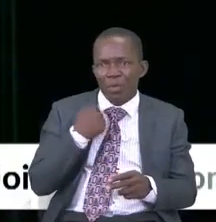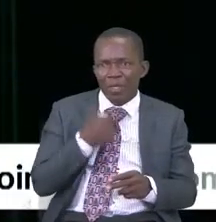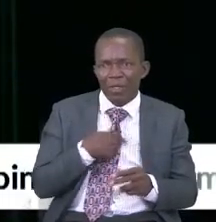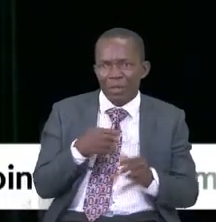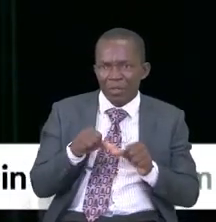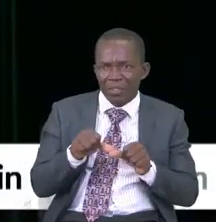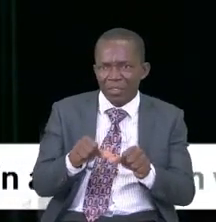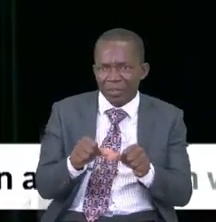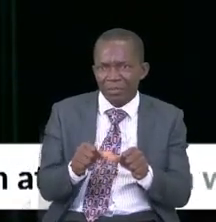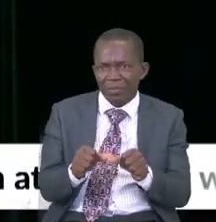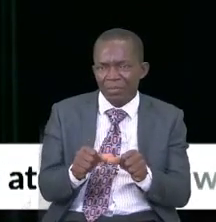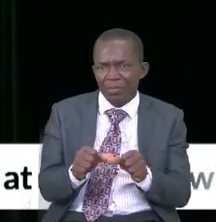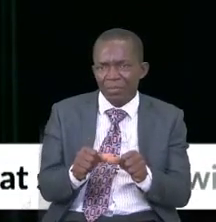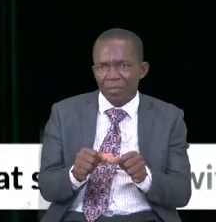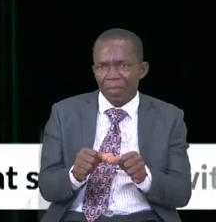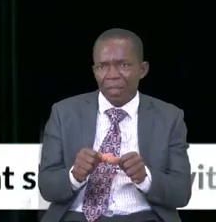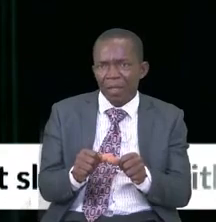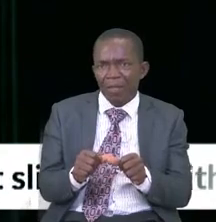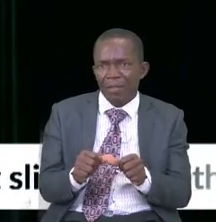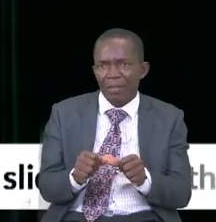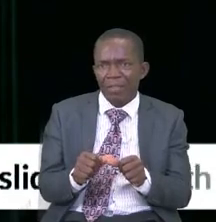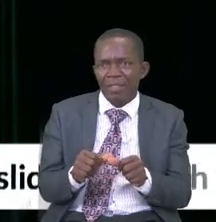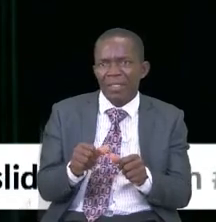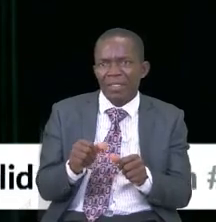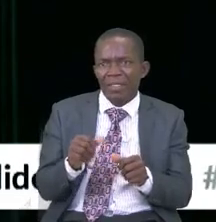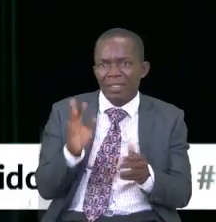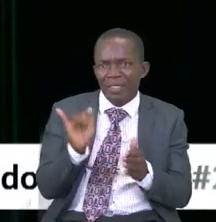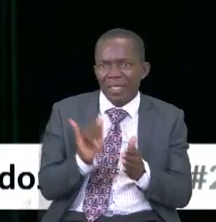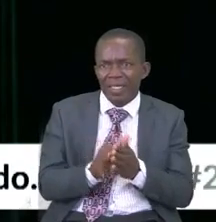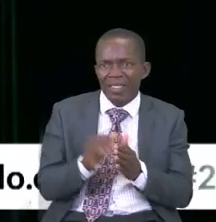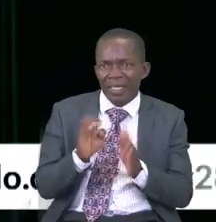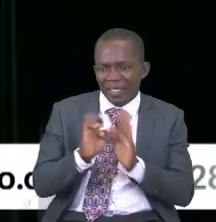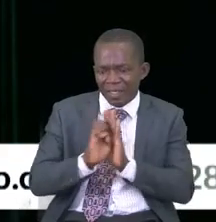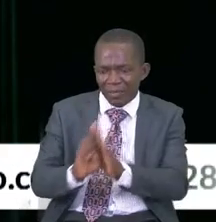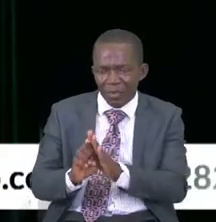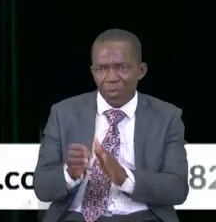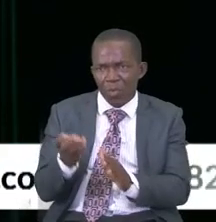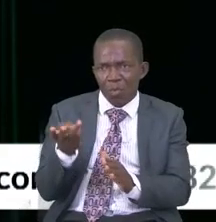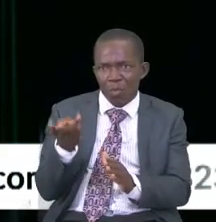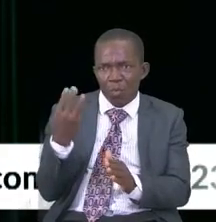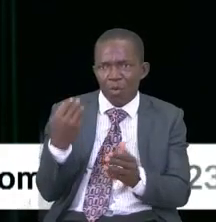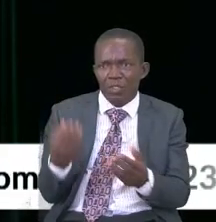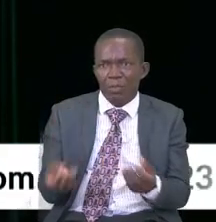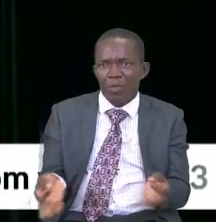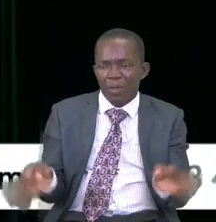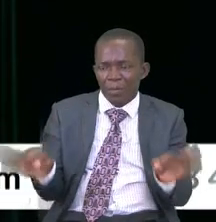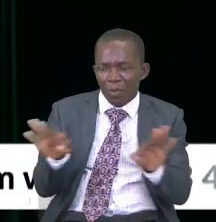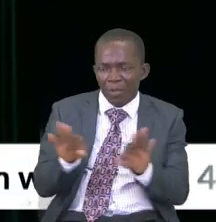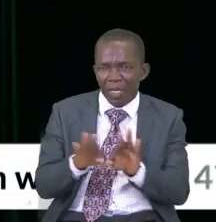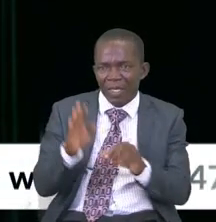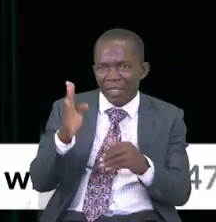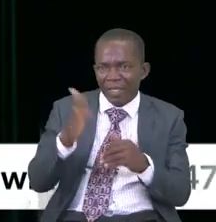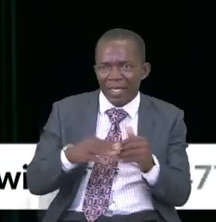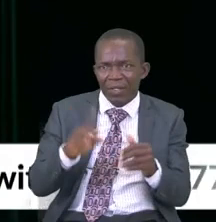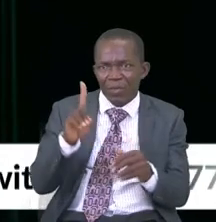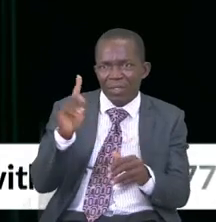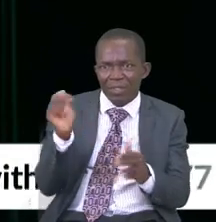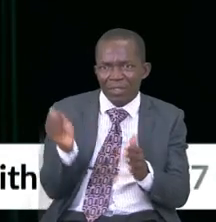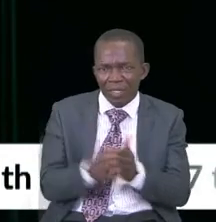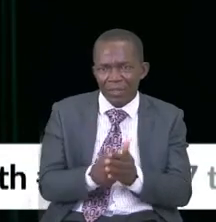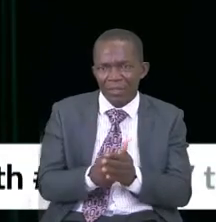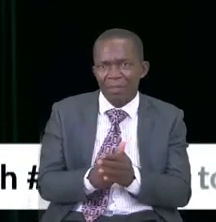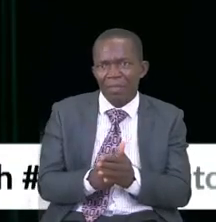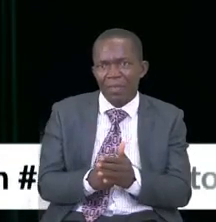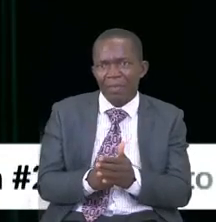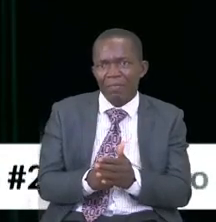you, the example was worth 1,000 sermons. He stood his ground, and he stretched